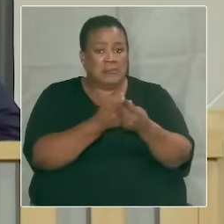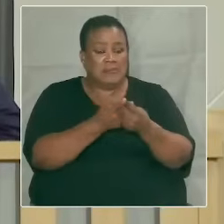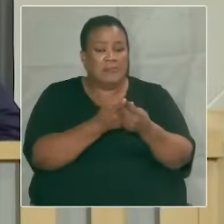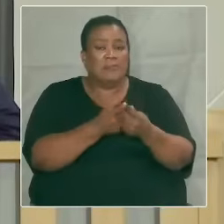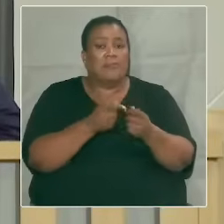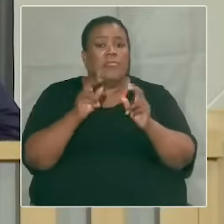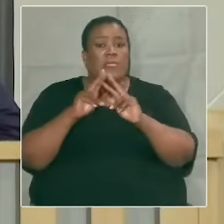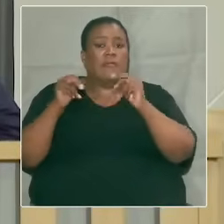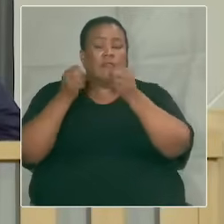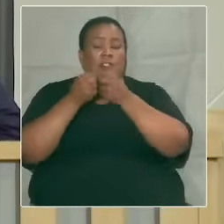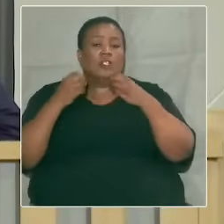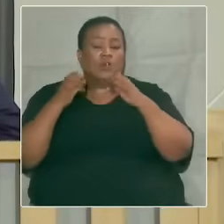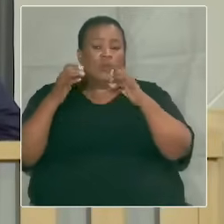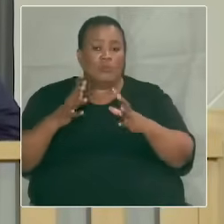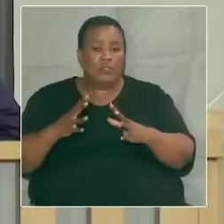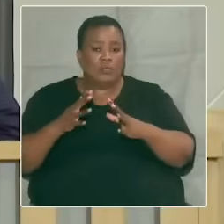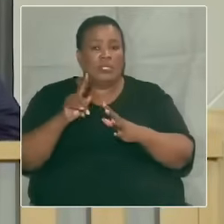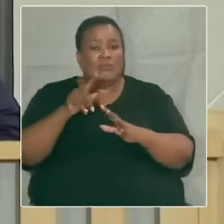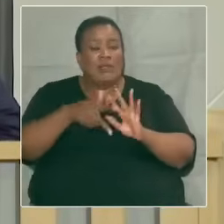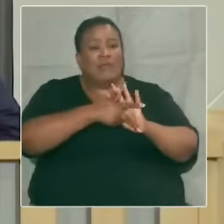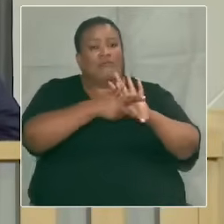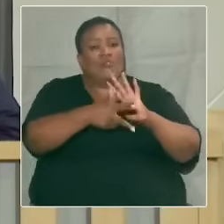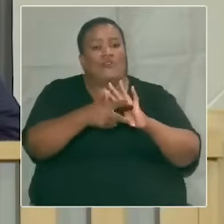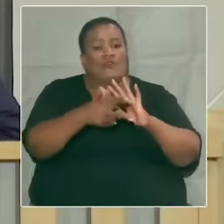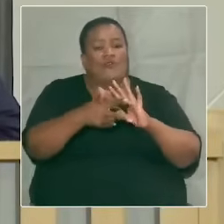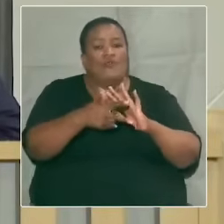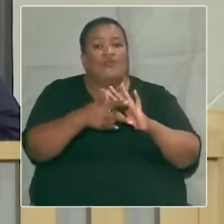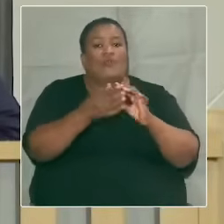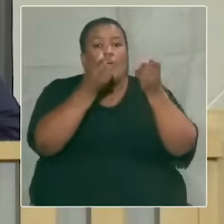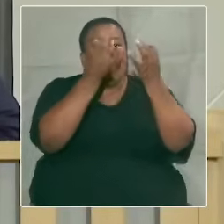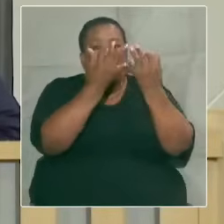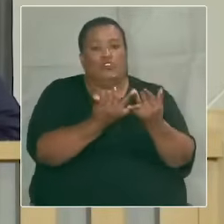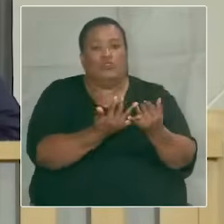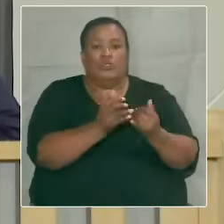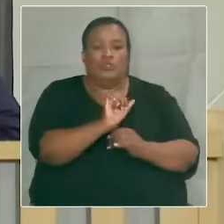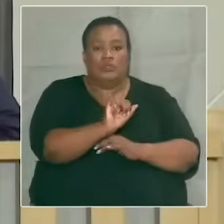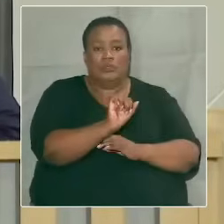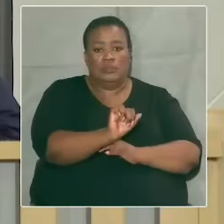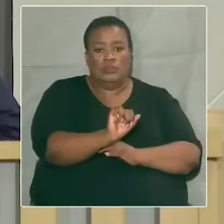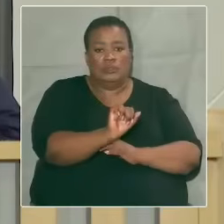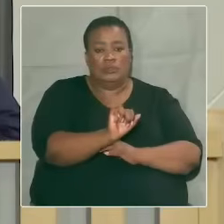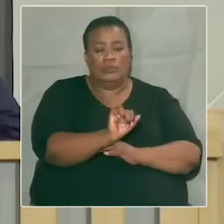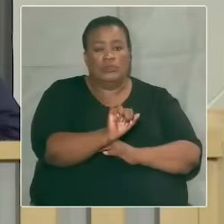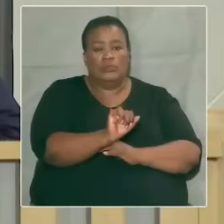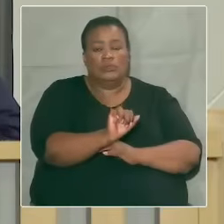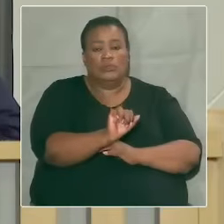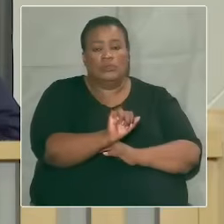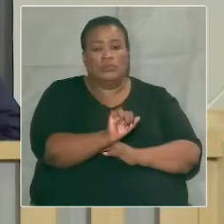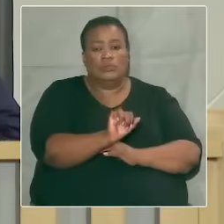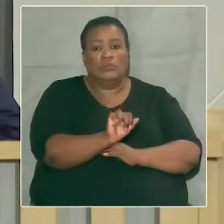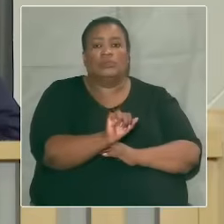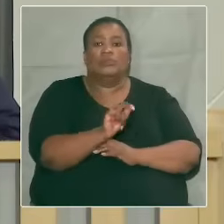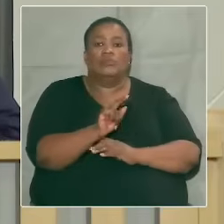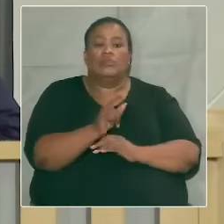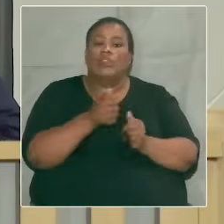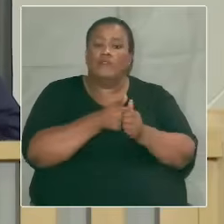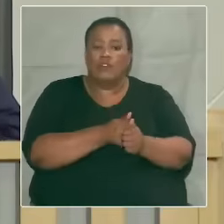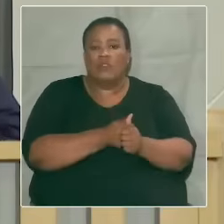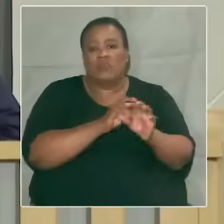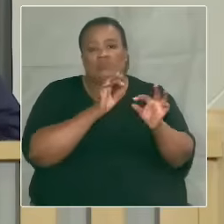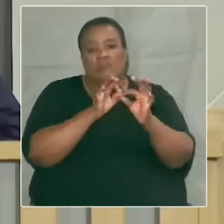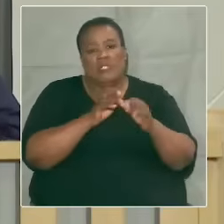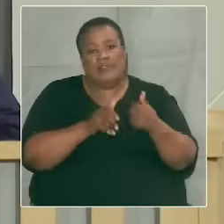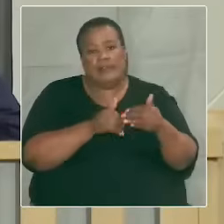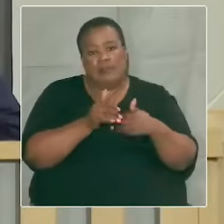ultimately had to approve the PKTT's budget. As part of his budget approval process, the project